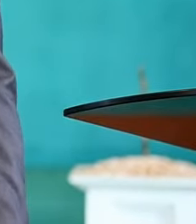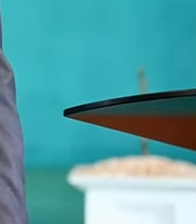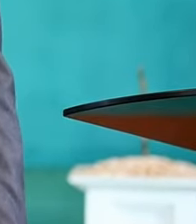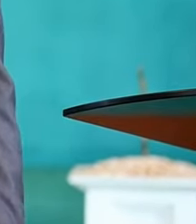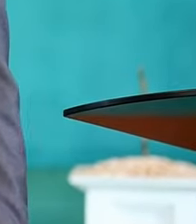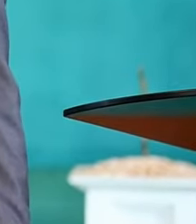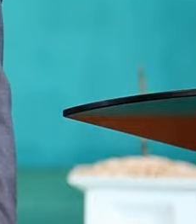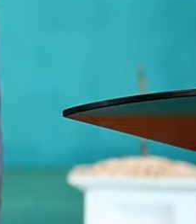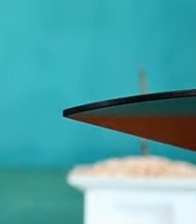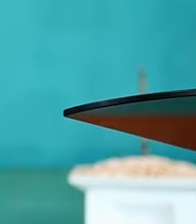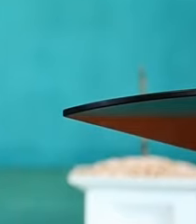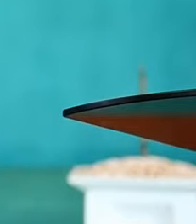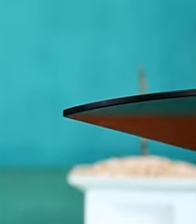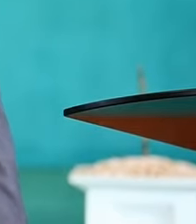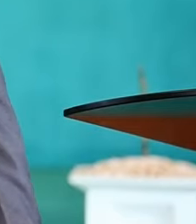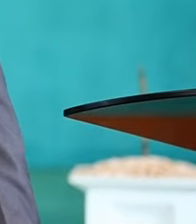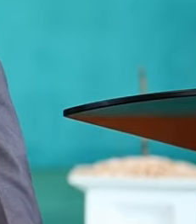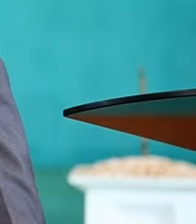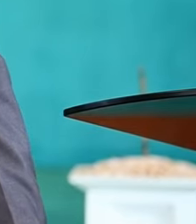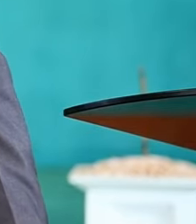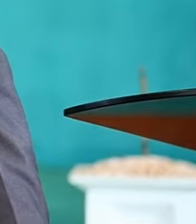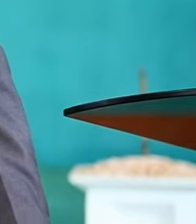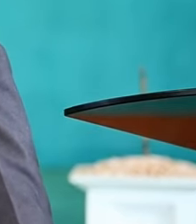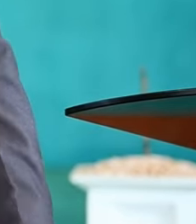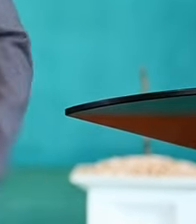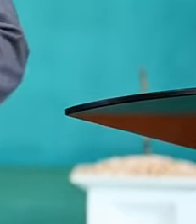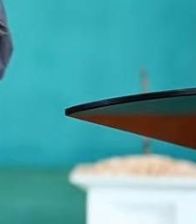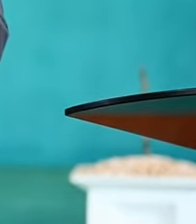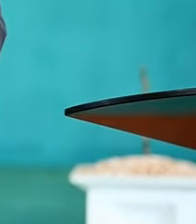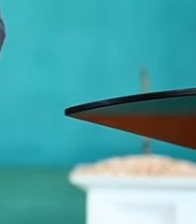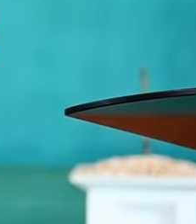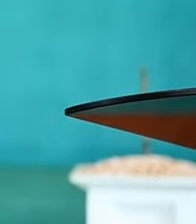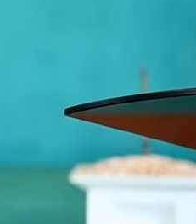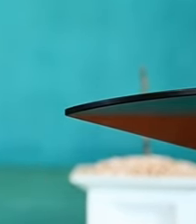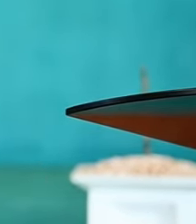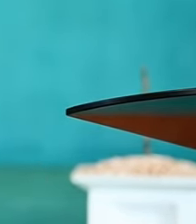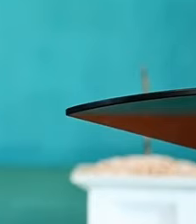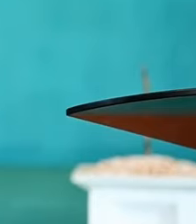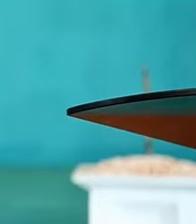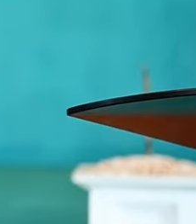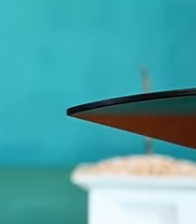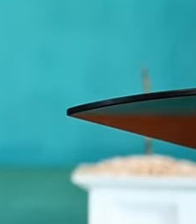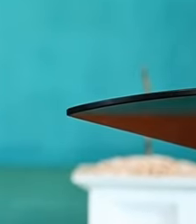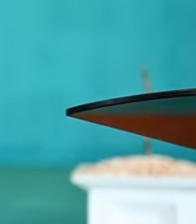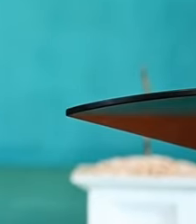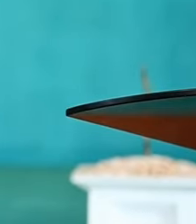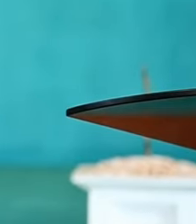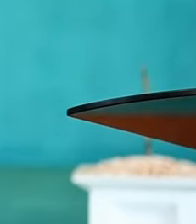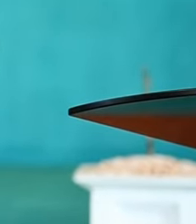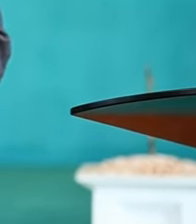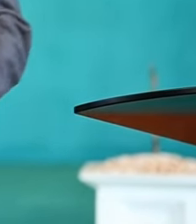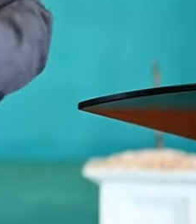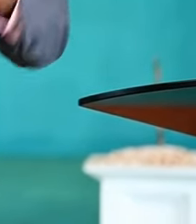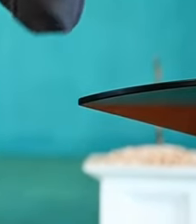him who was pierced, then we will be convicted. This is